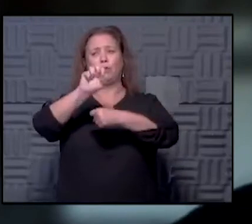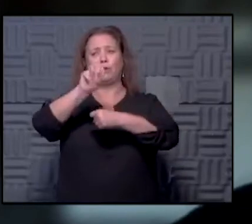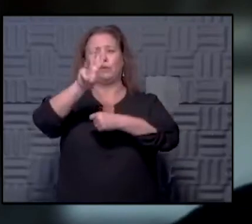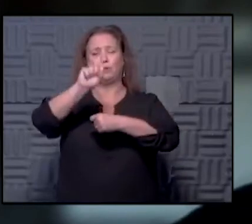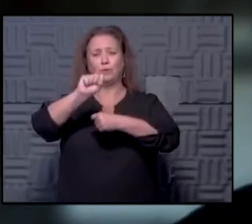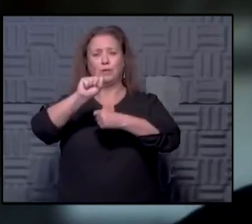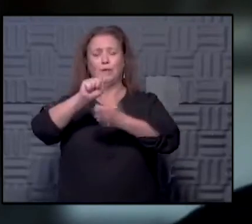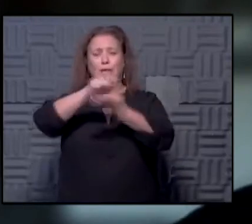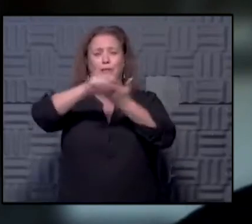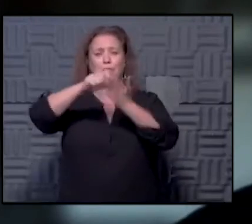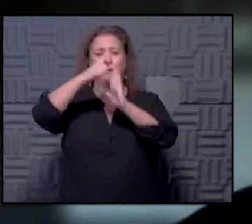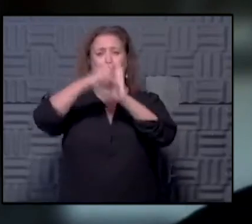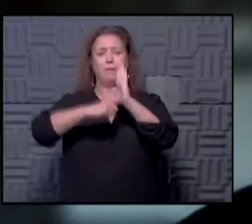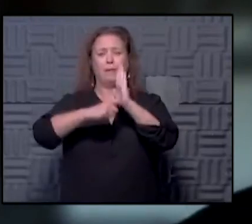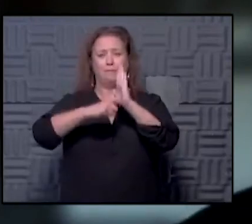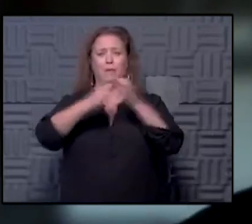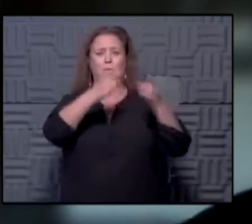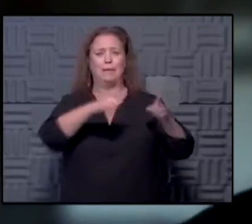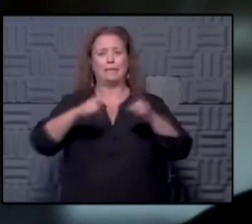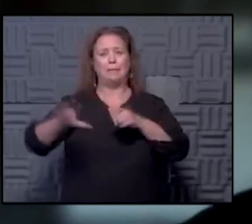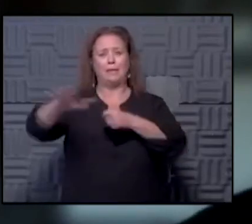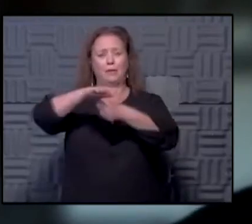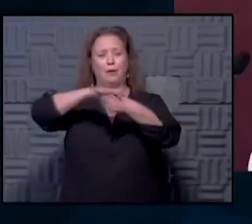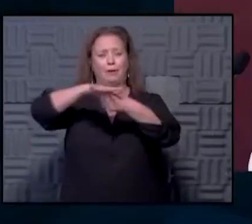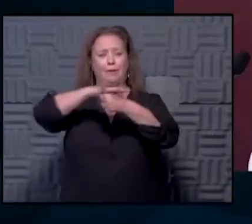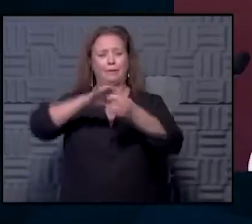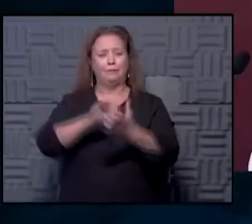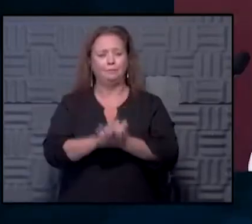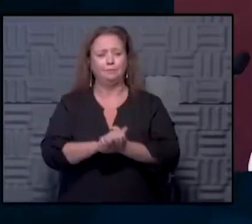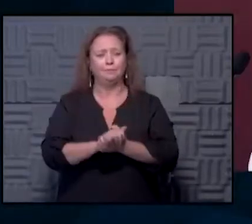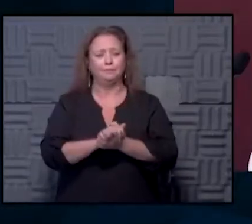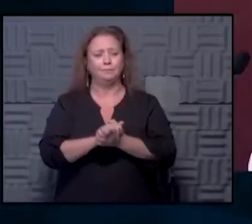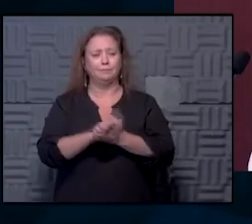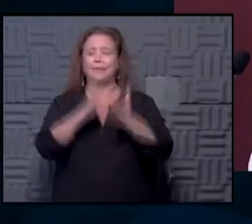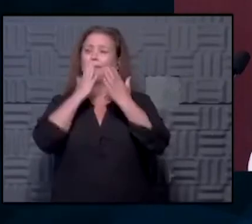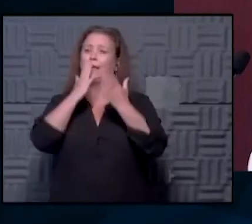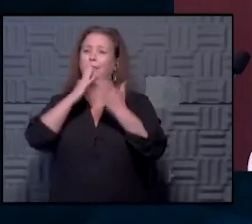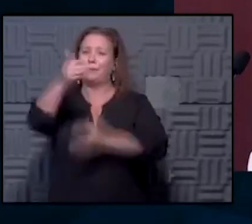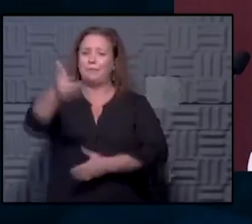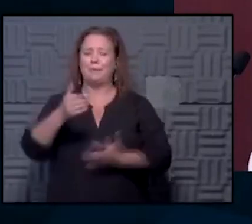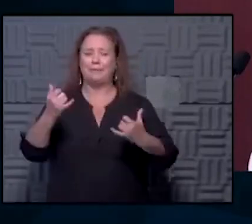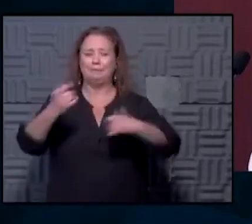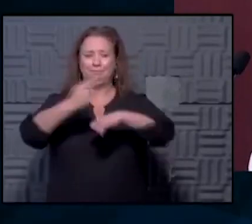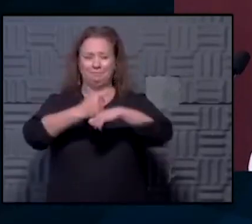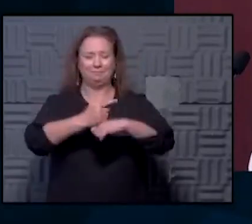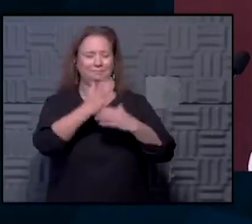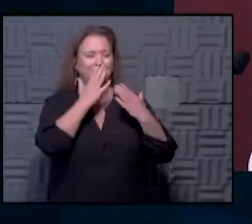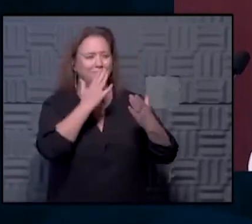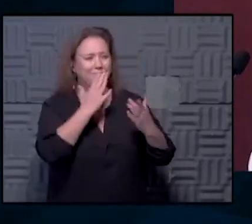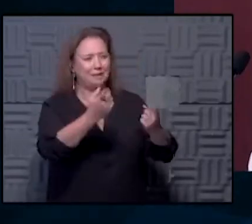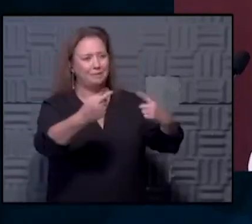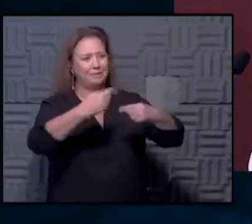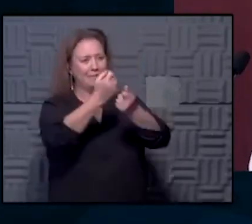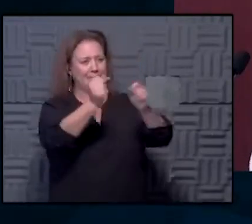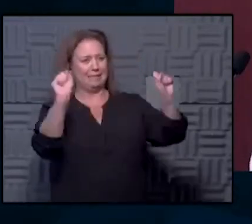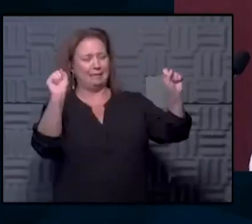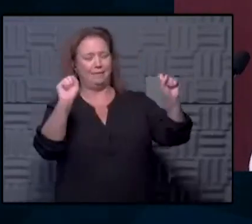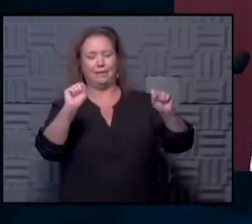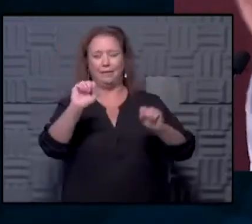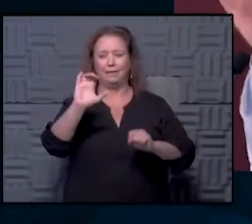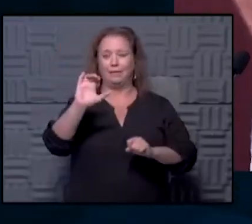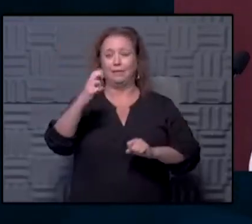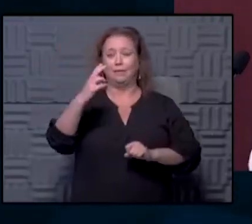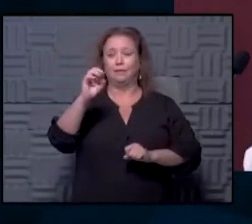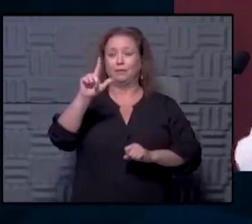to write some articles about the cases going on in your area. All right. Stay And thank safe you for having me on today. Yeah, thank you so for much. being on, and stay safe out there.